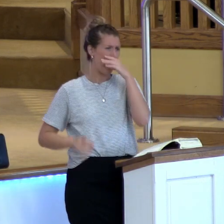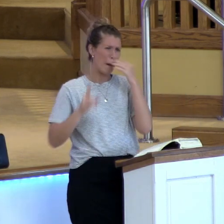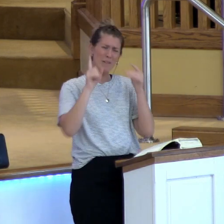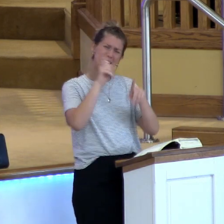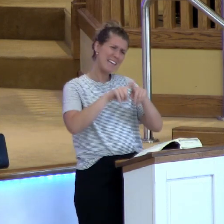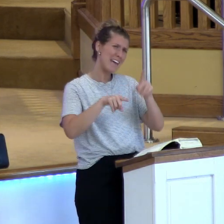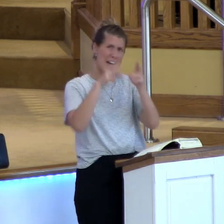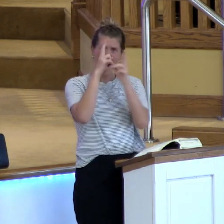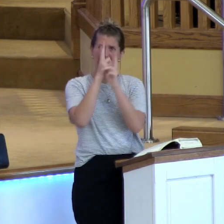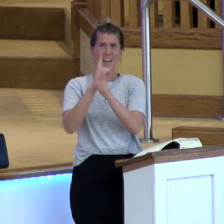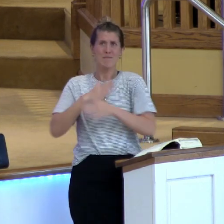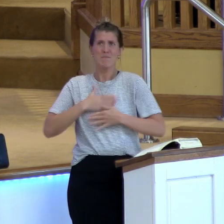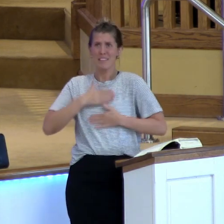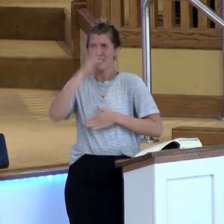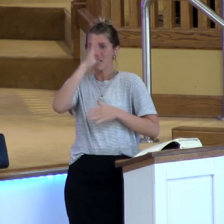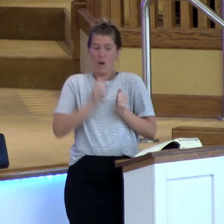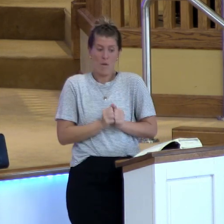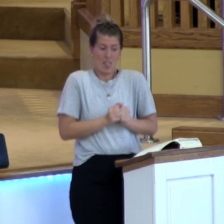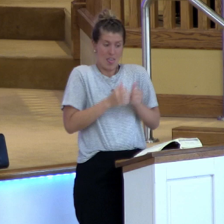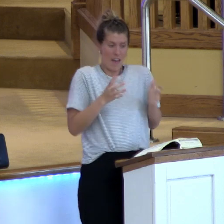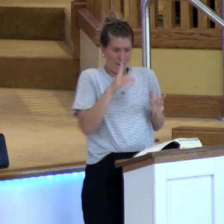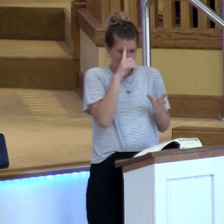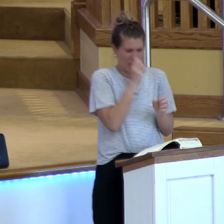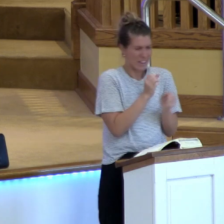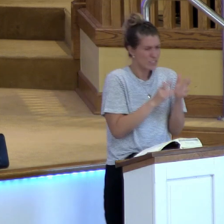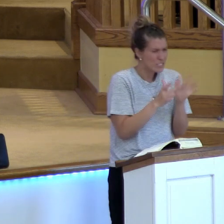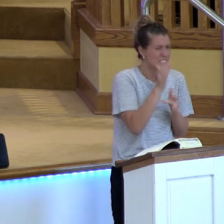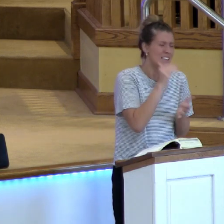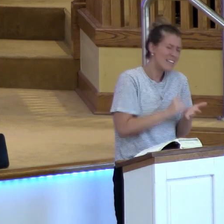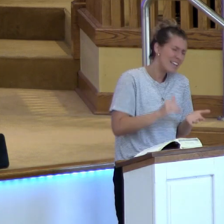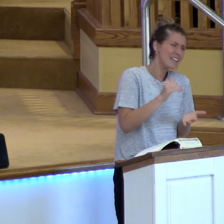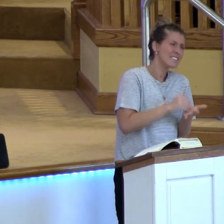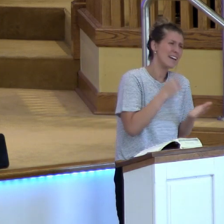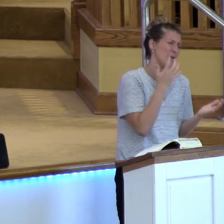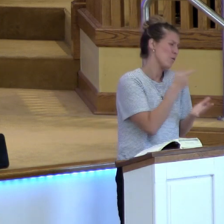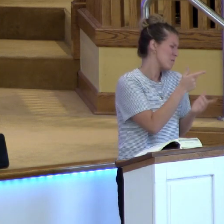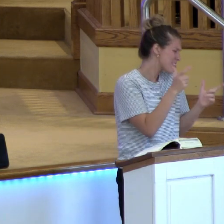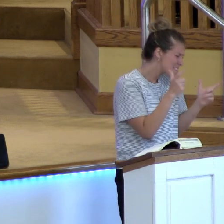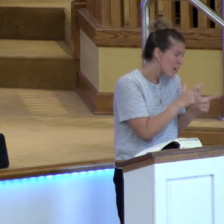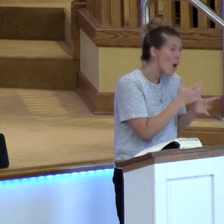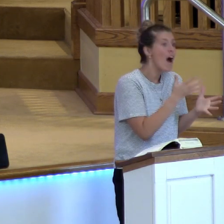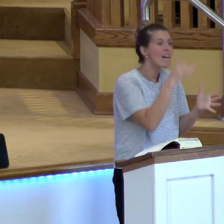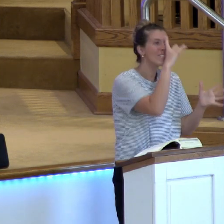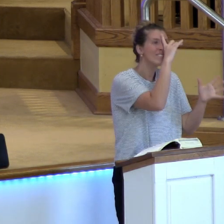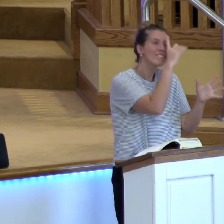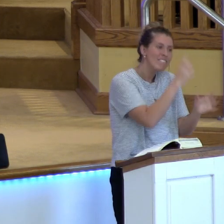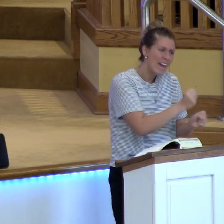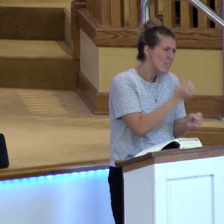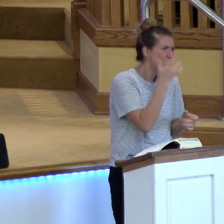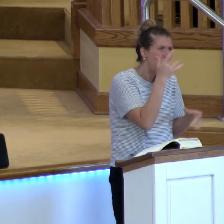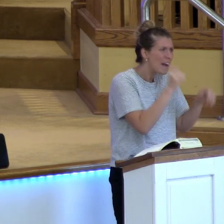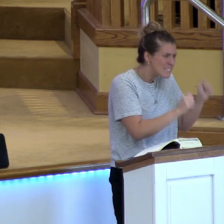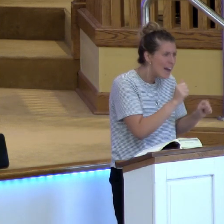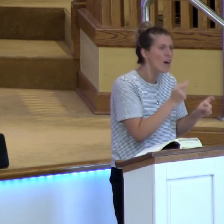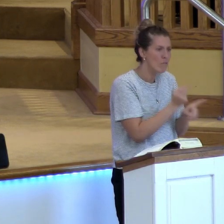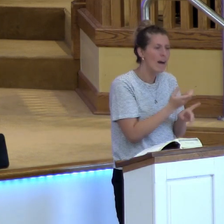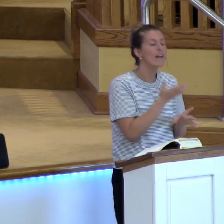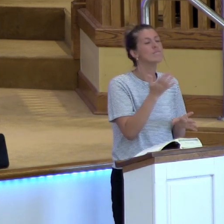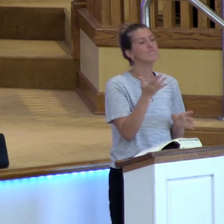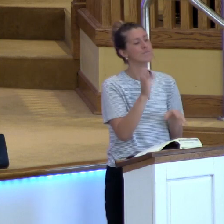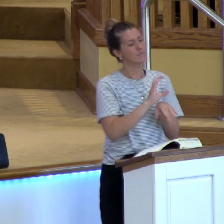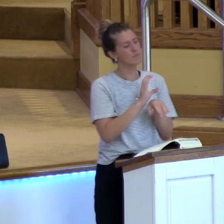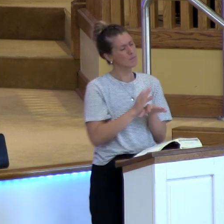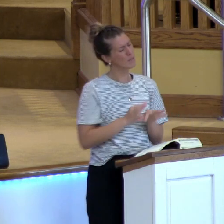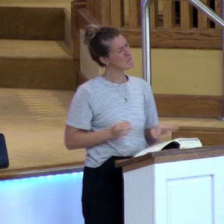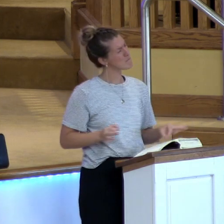without faith. What did Jesus constantly say to his disciples? Oh, ye of little what? Faith. Hey, wherefore didst thou doubt, right? Now listen, church, this is a